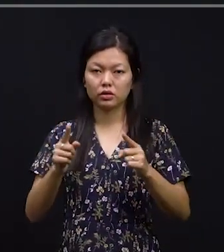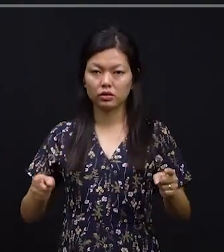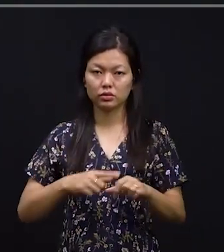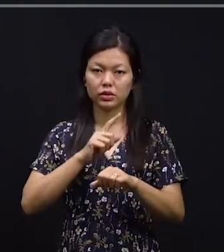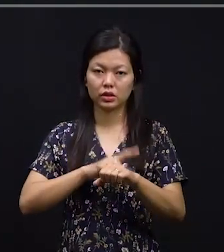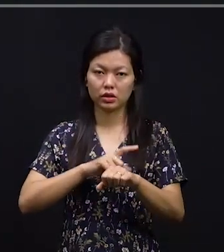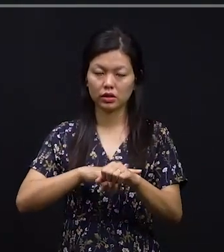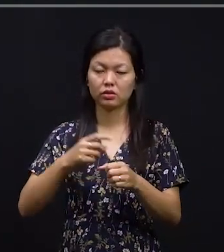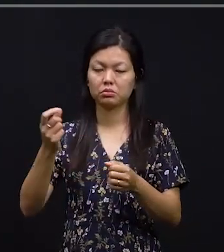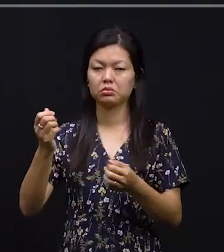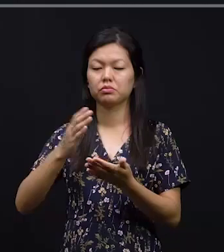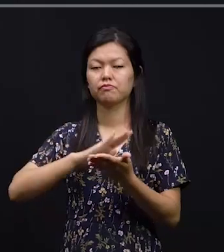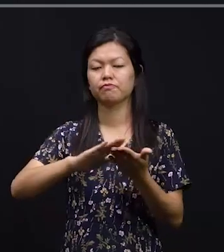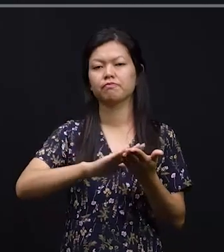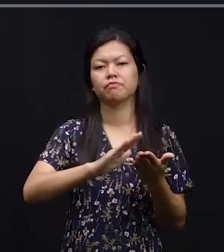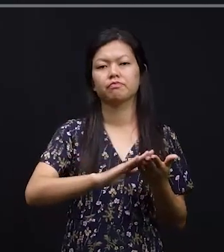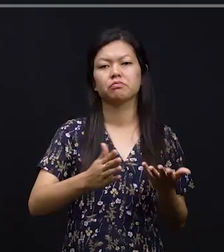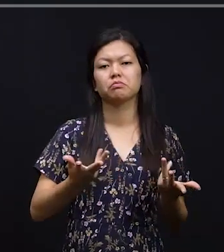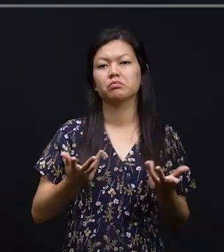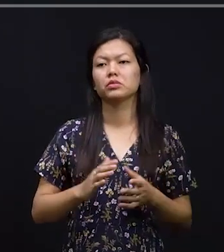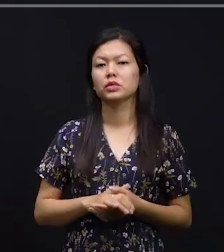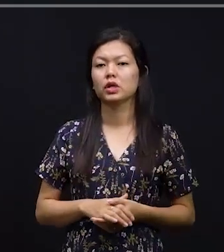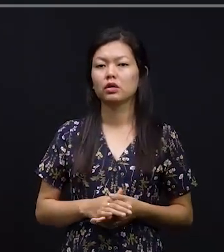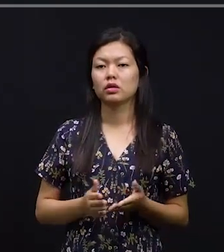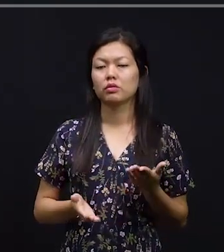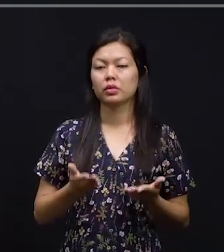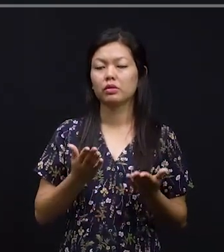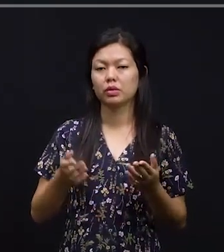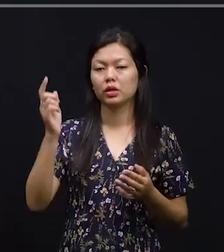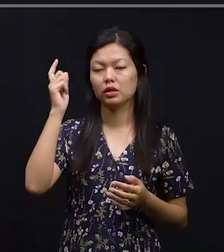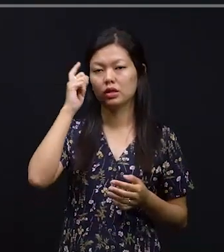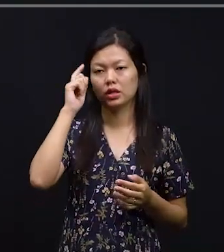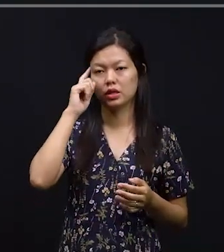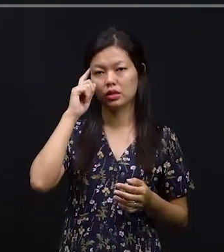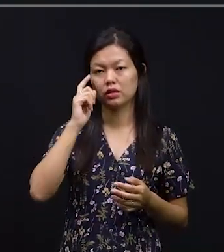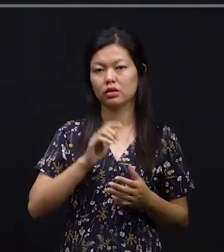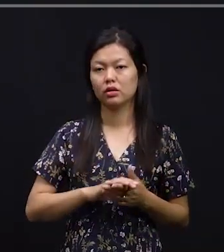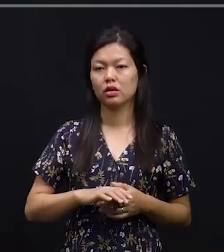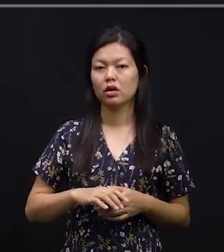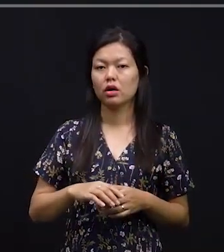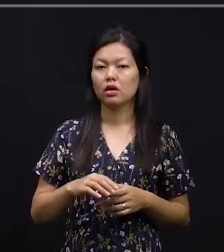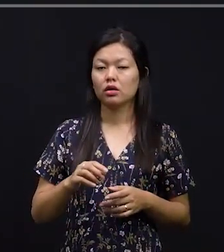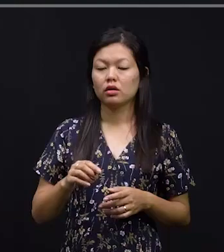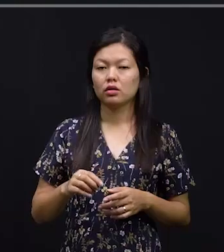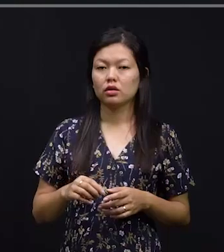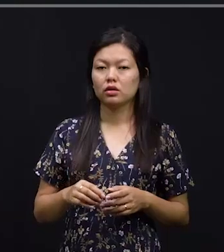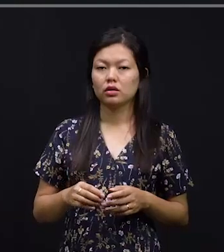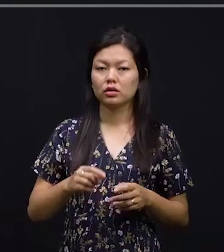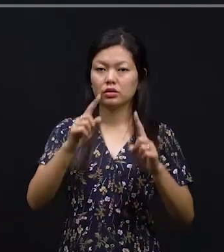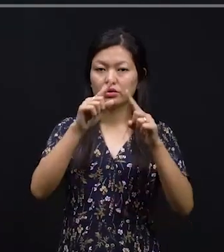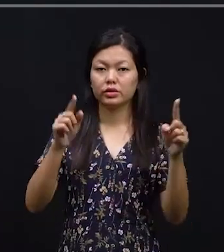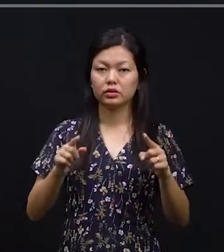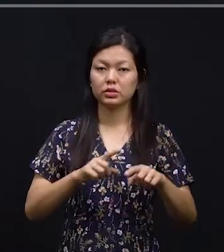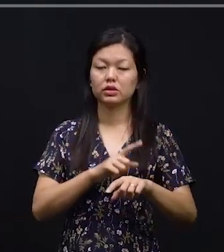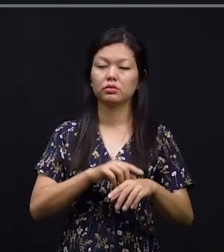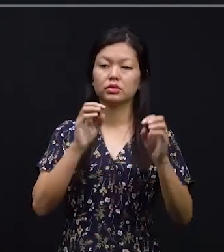response from his uncle, he was shocked, and he thought that his uncle must be kidding. He thought that he was not